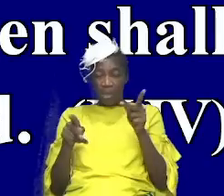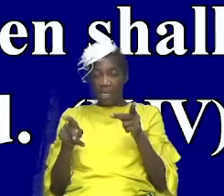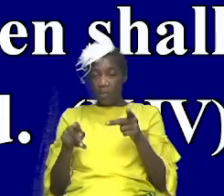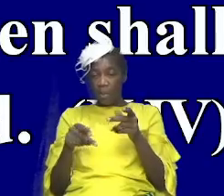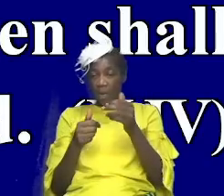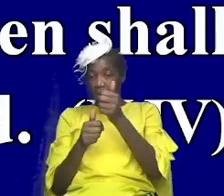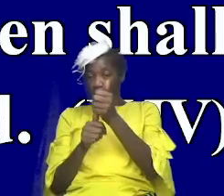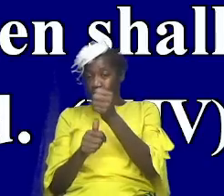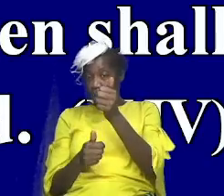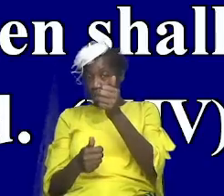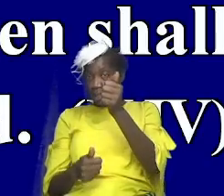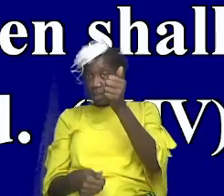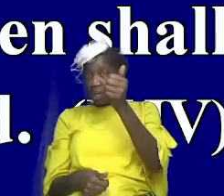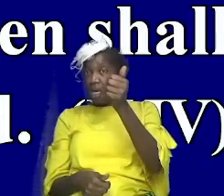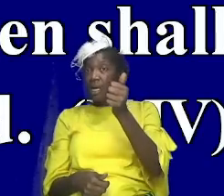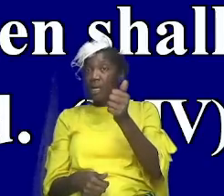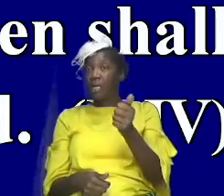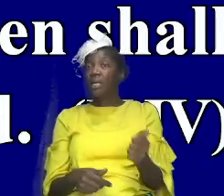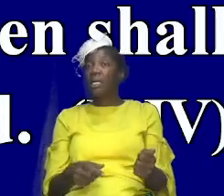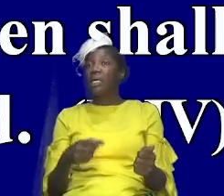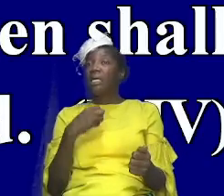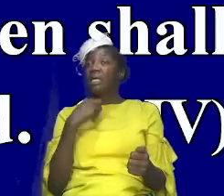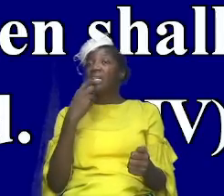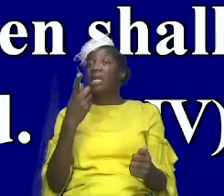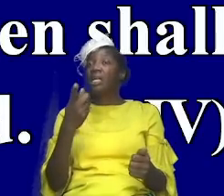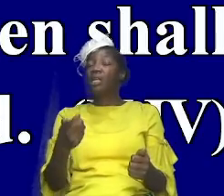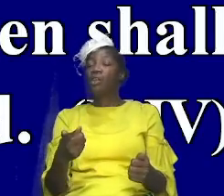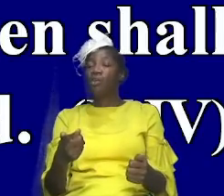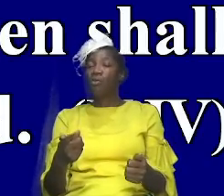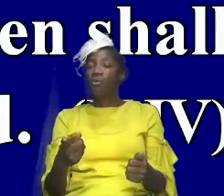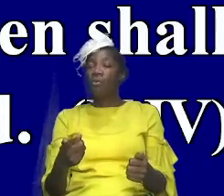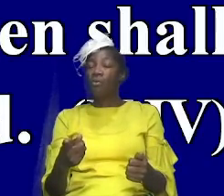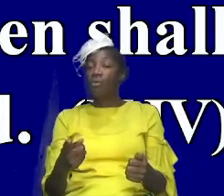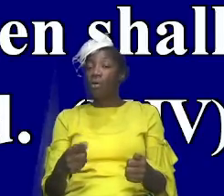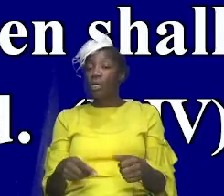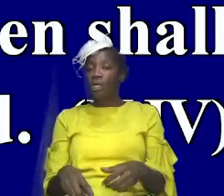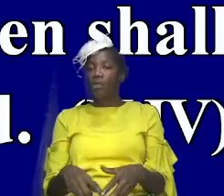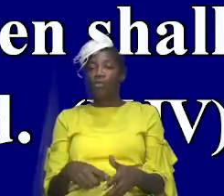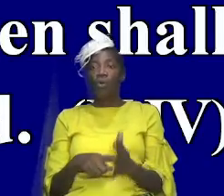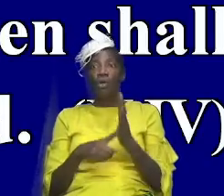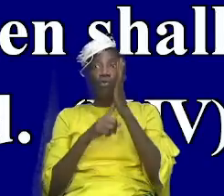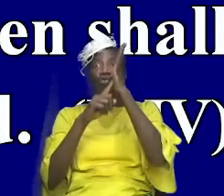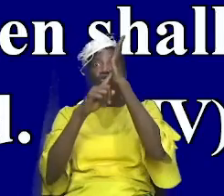I'm telling you, saints of God, it is going to be exposed.